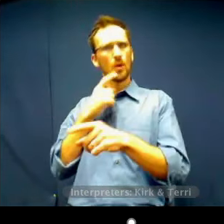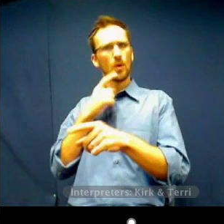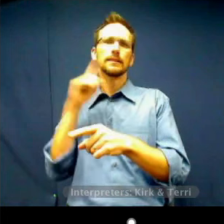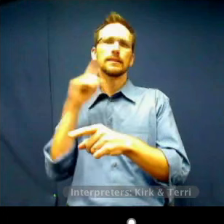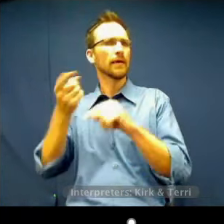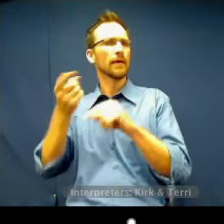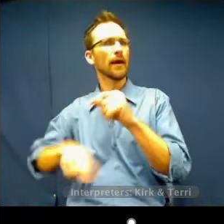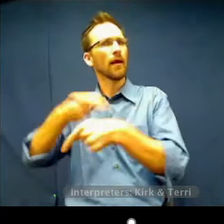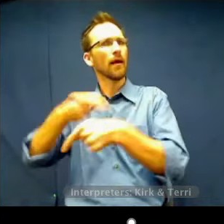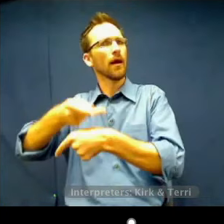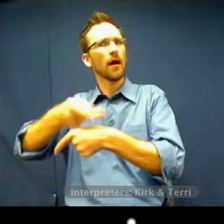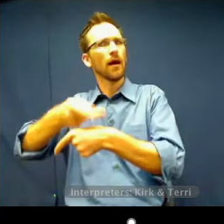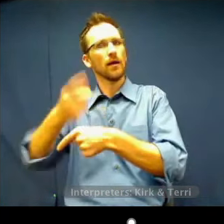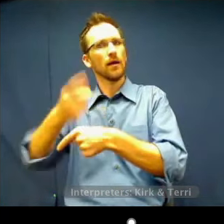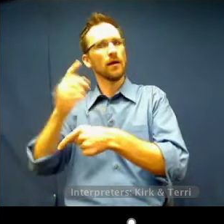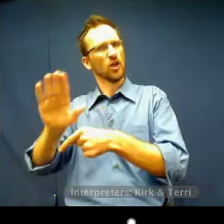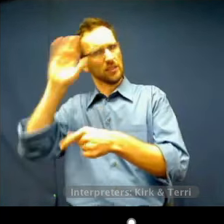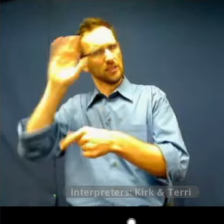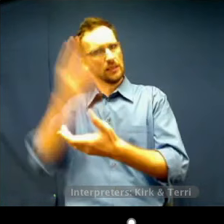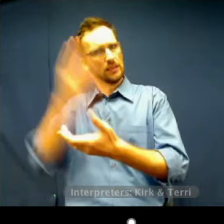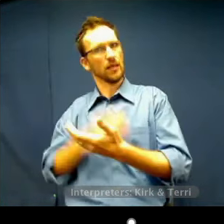visitation, granting custody.